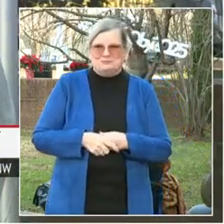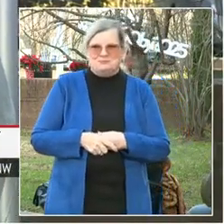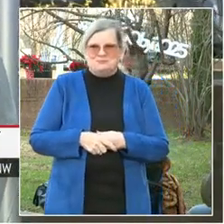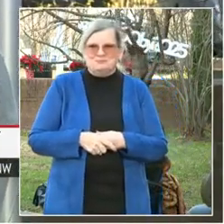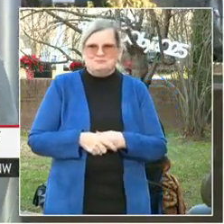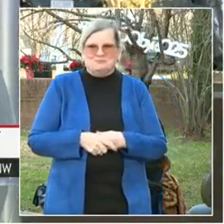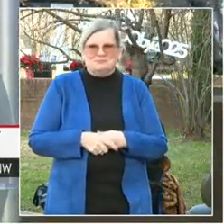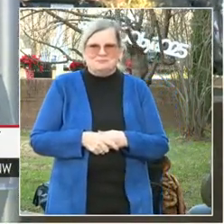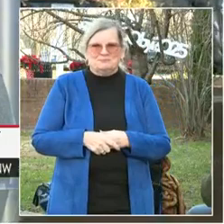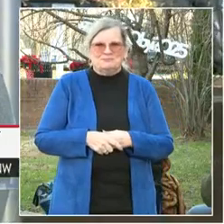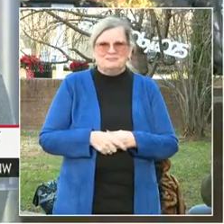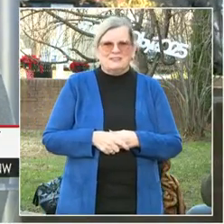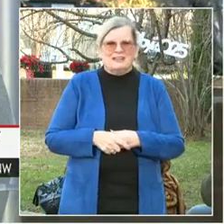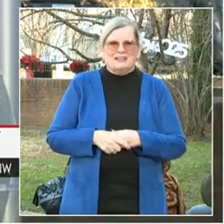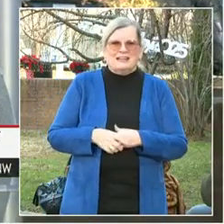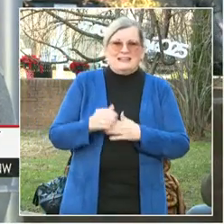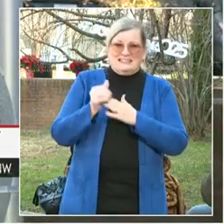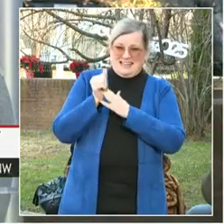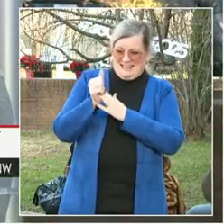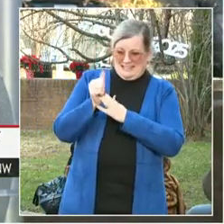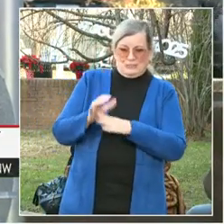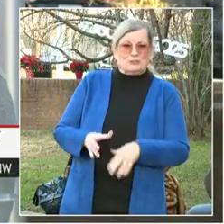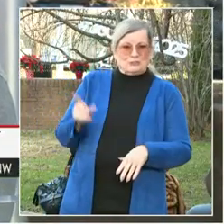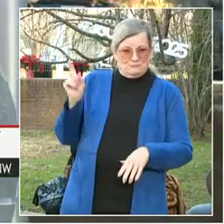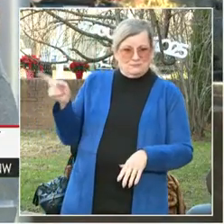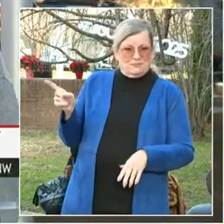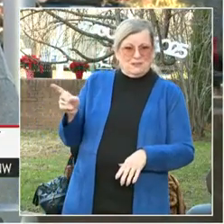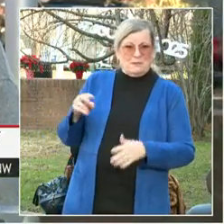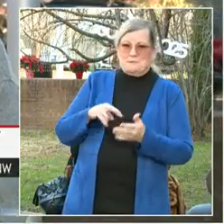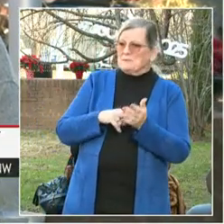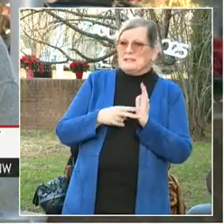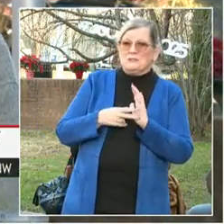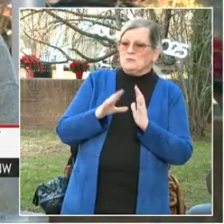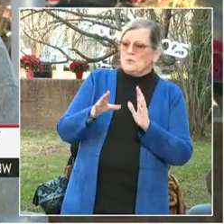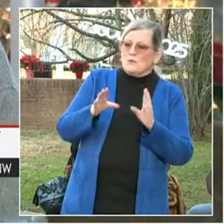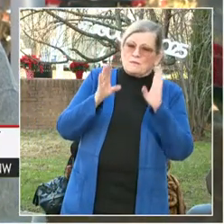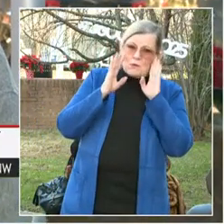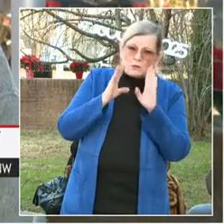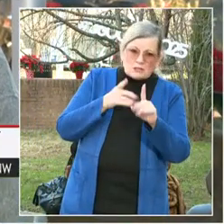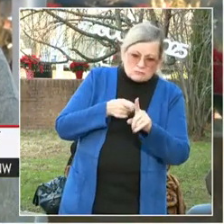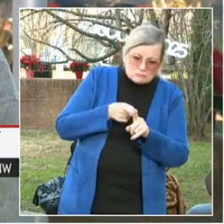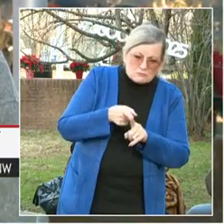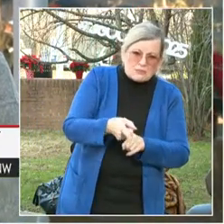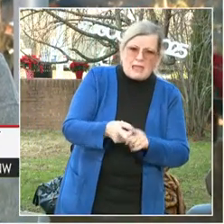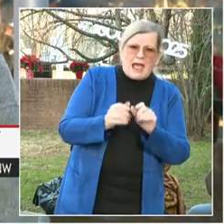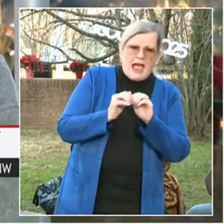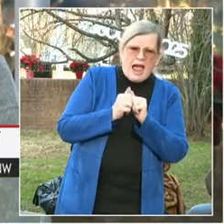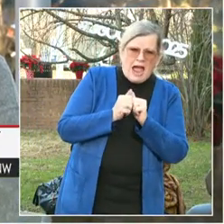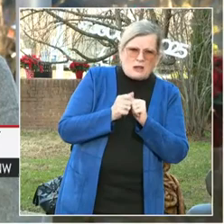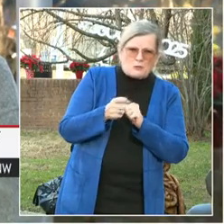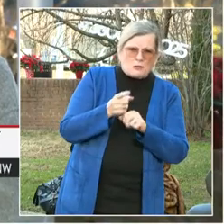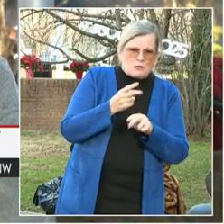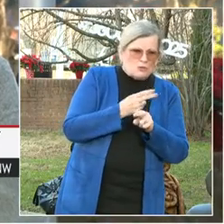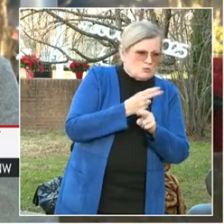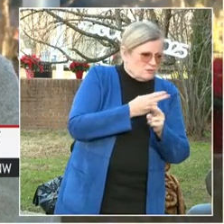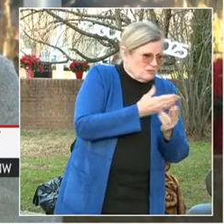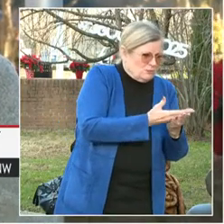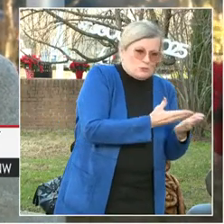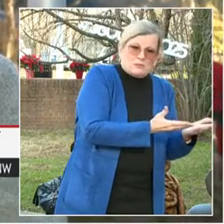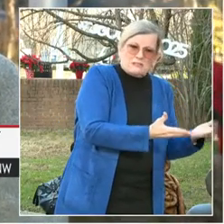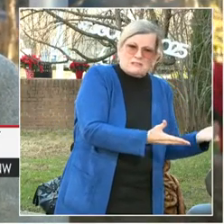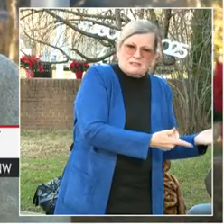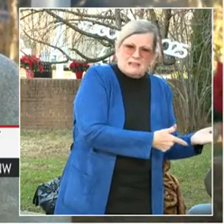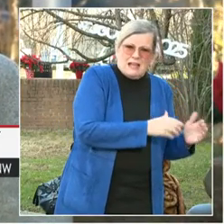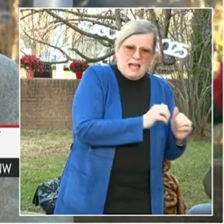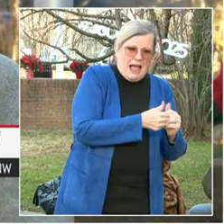focus gives you an ability to draw in resources and accomplish something. Yes. I'd like